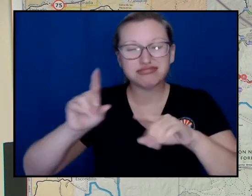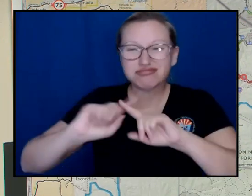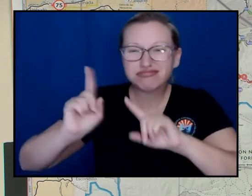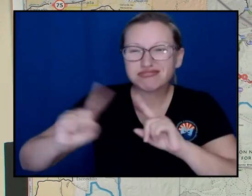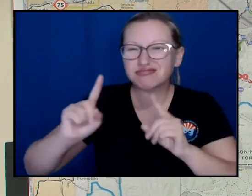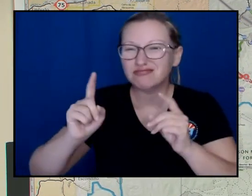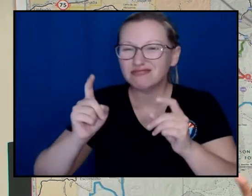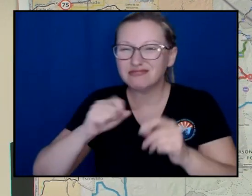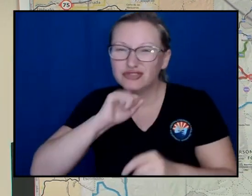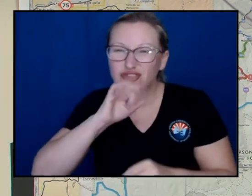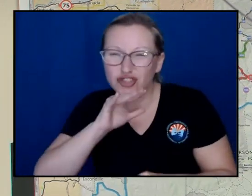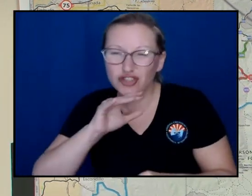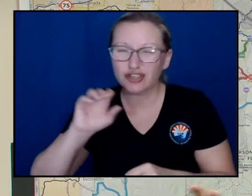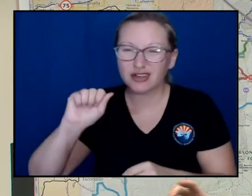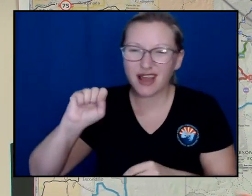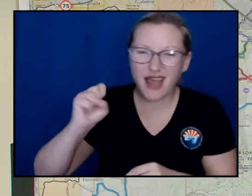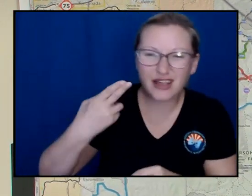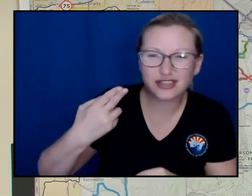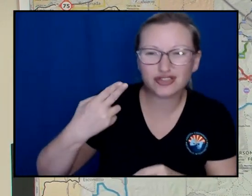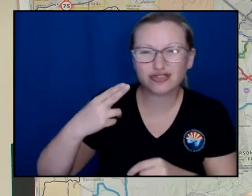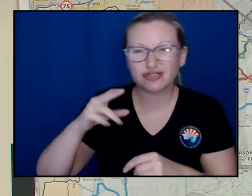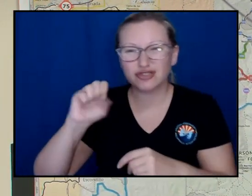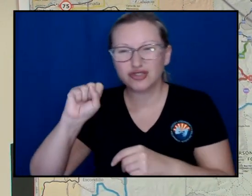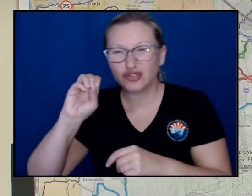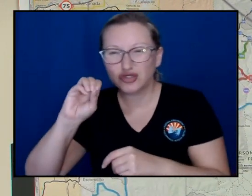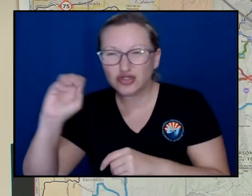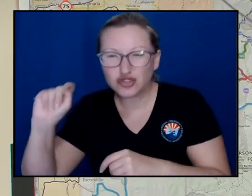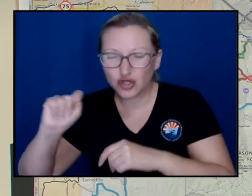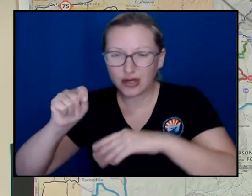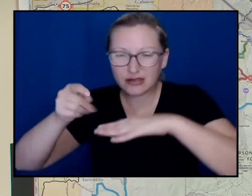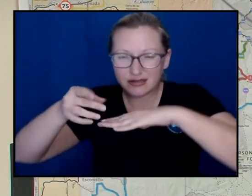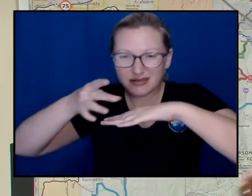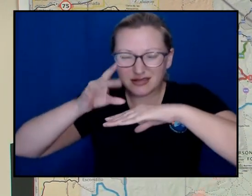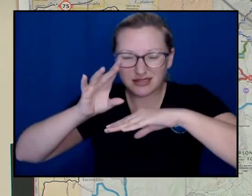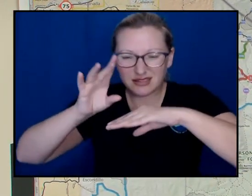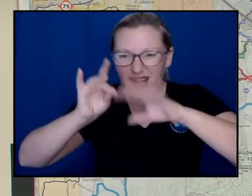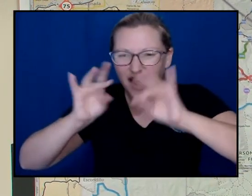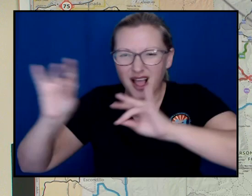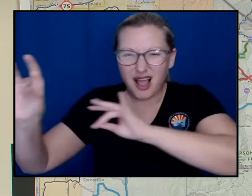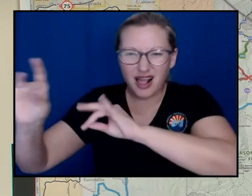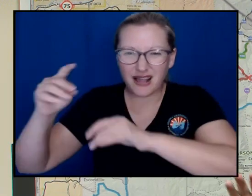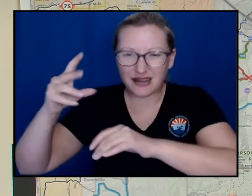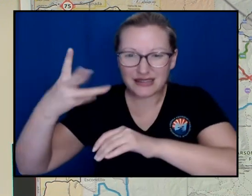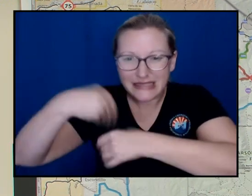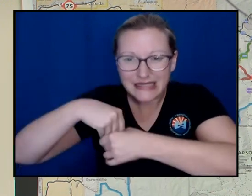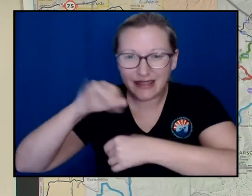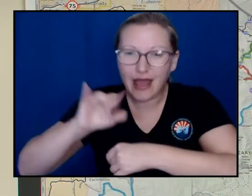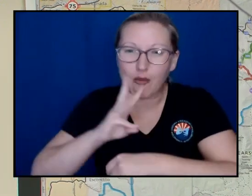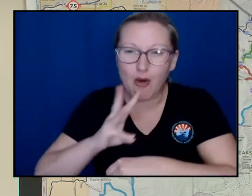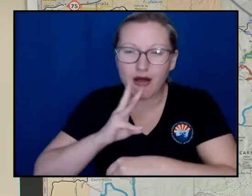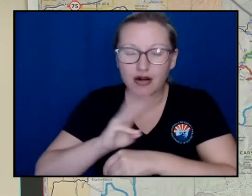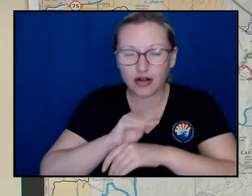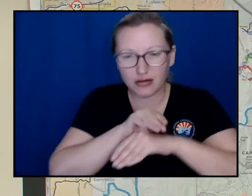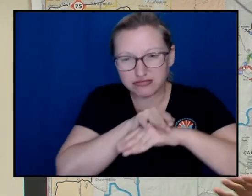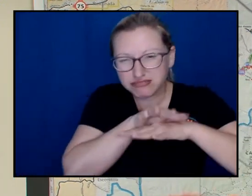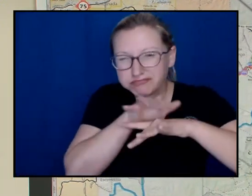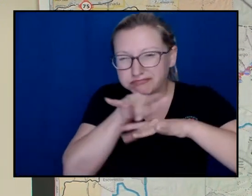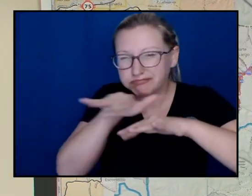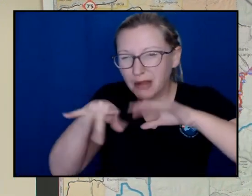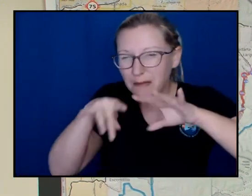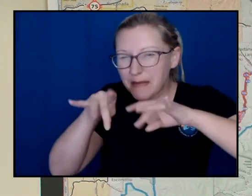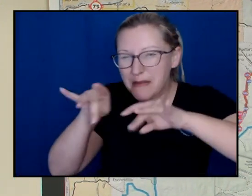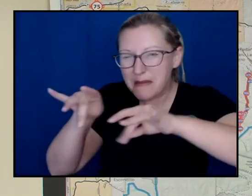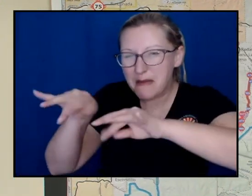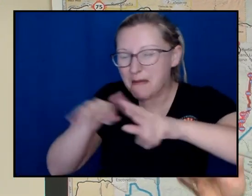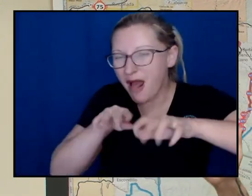soot, all the different pieces of, snag trees that have been falling in the way. It's getting